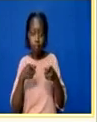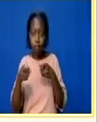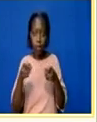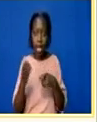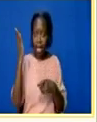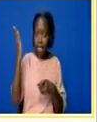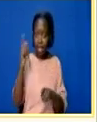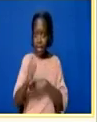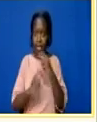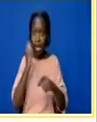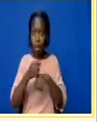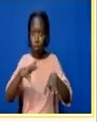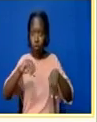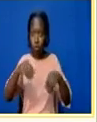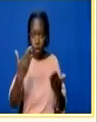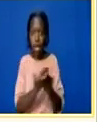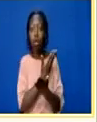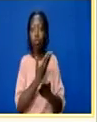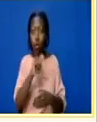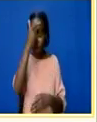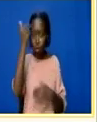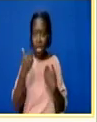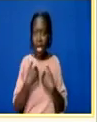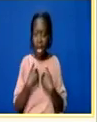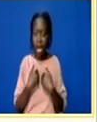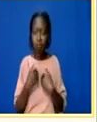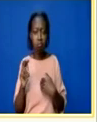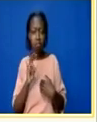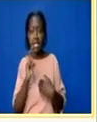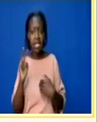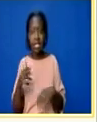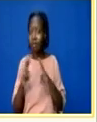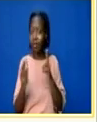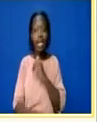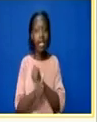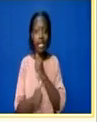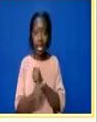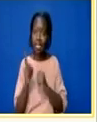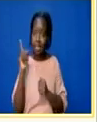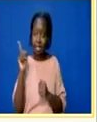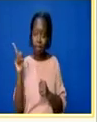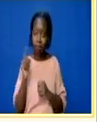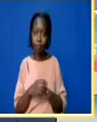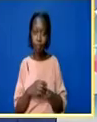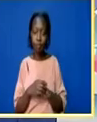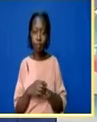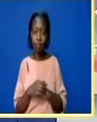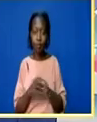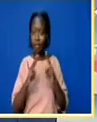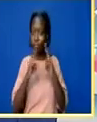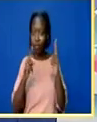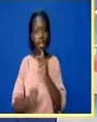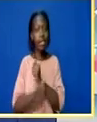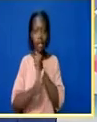this type of erosion. Okay. Because you have seen how disastrous it is. Yeah. Scary, actually. Very.